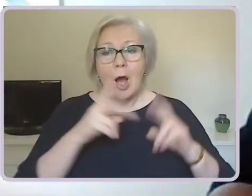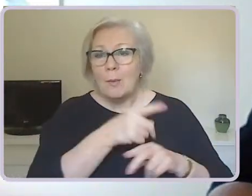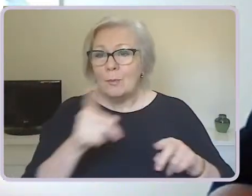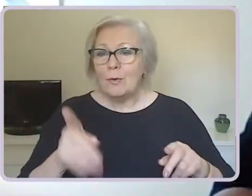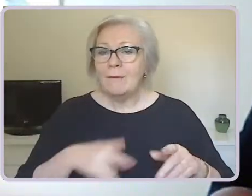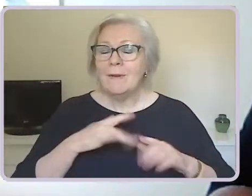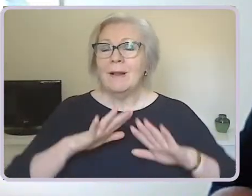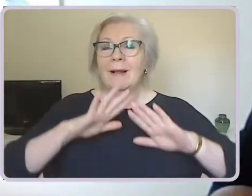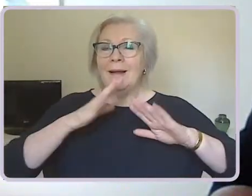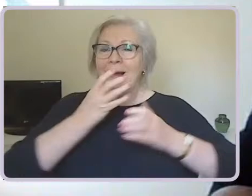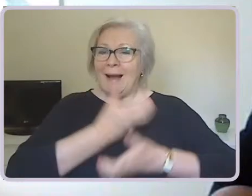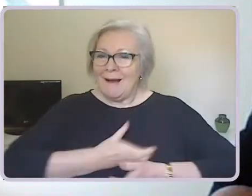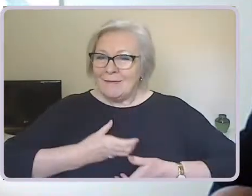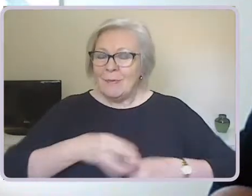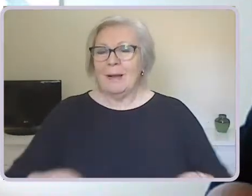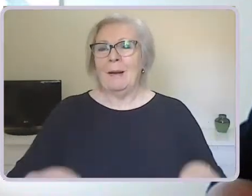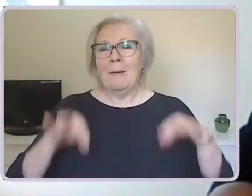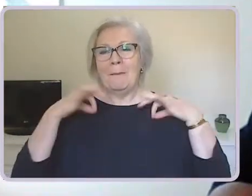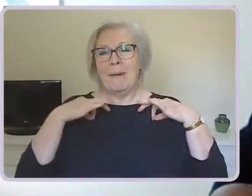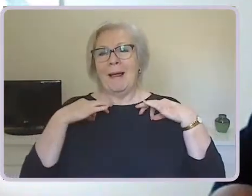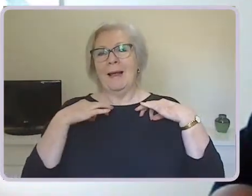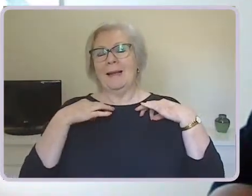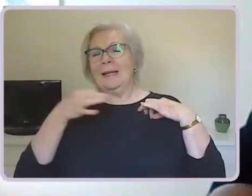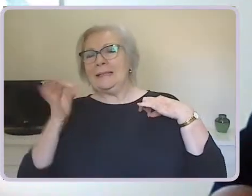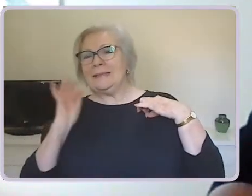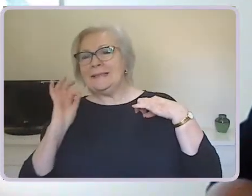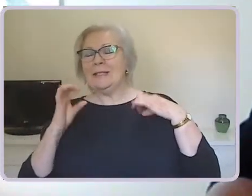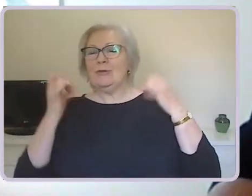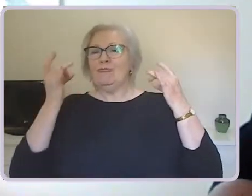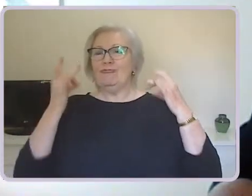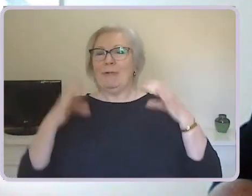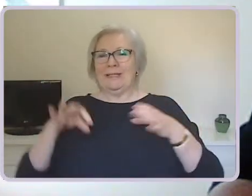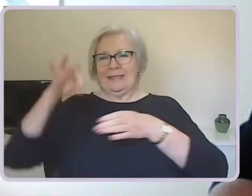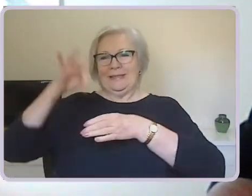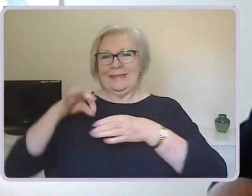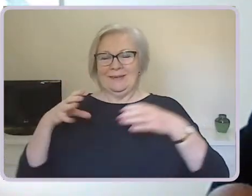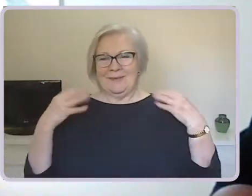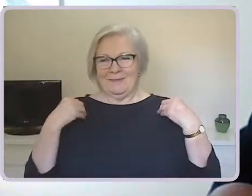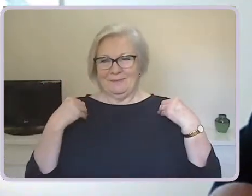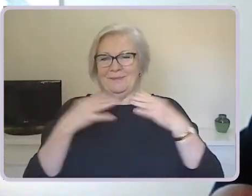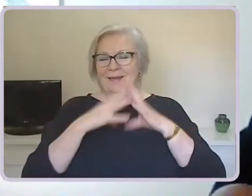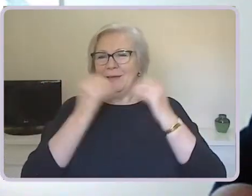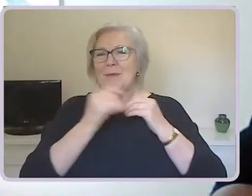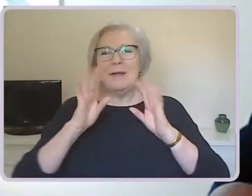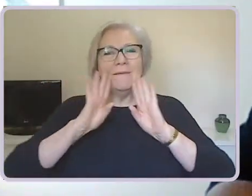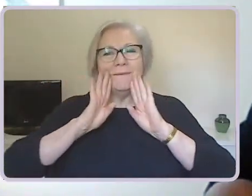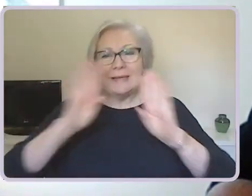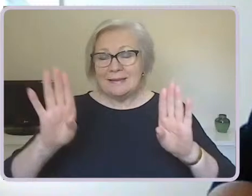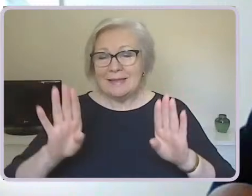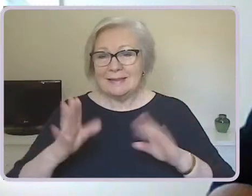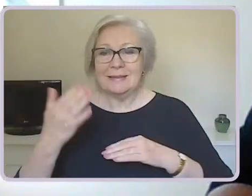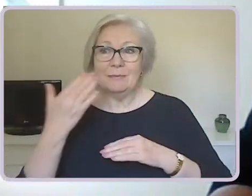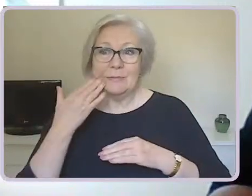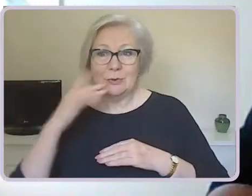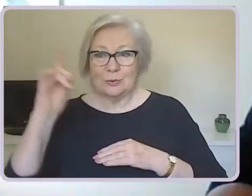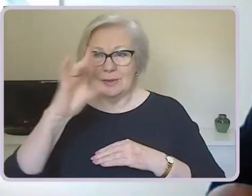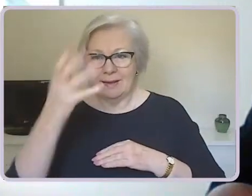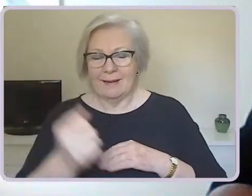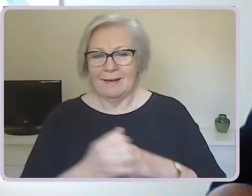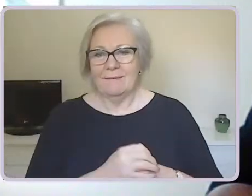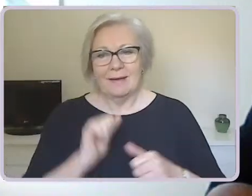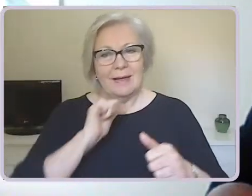and slippers and warm cups of tea, because we have some fantastic presentations and some great presenters. And in true